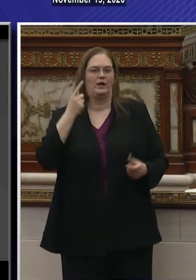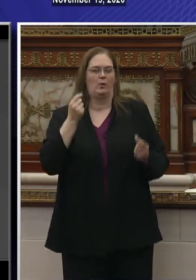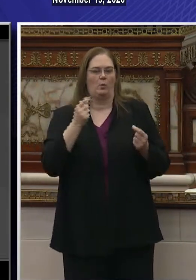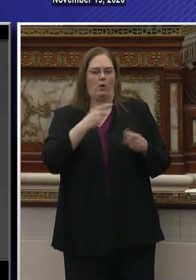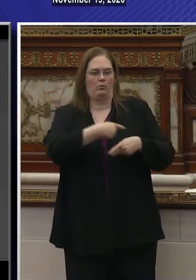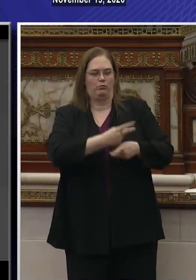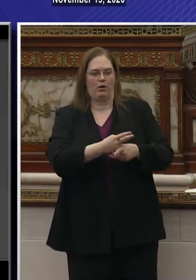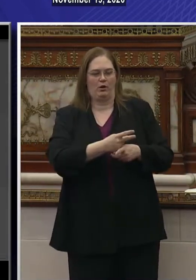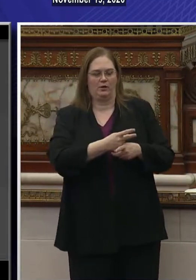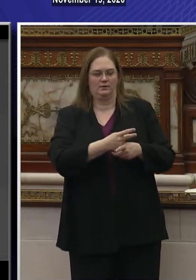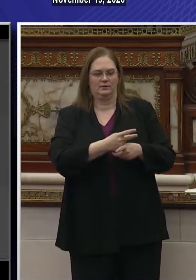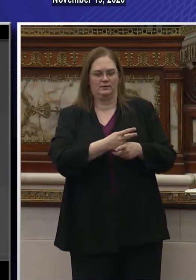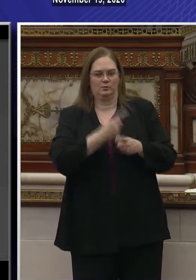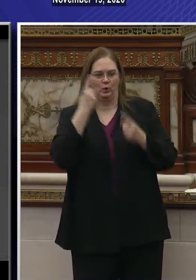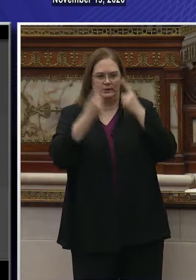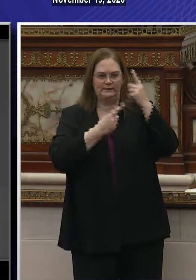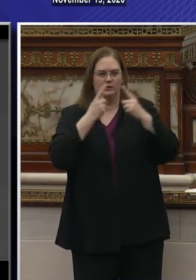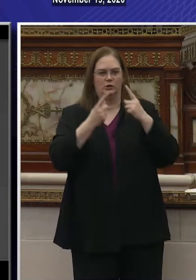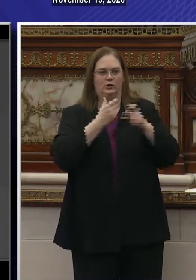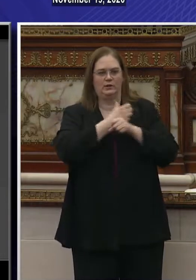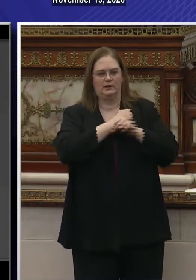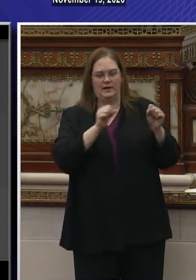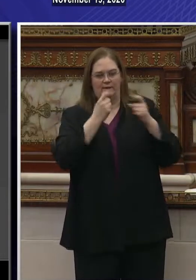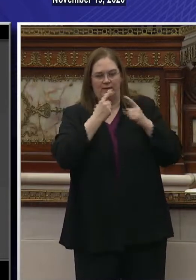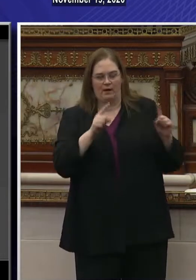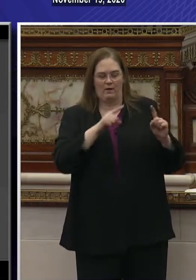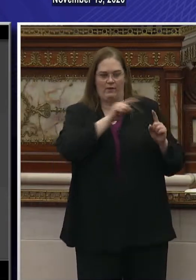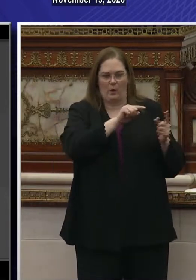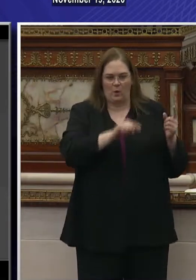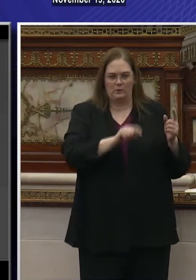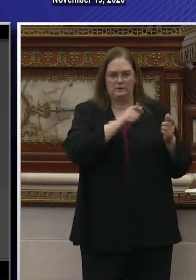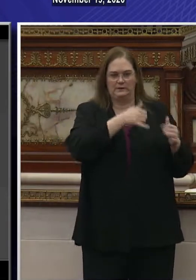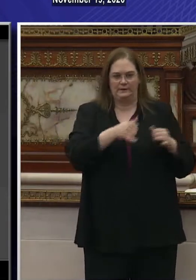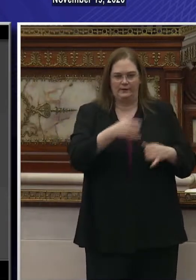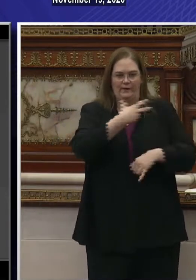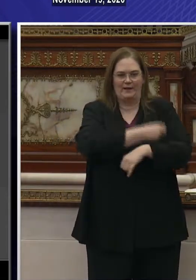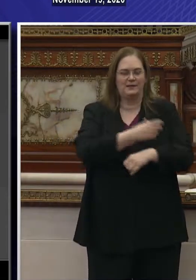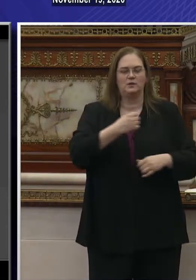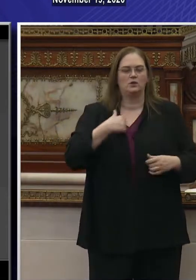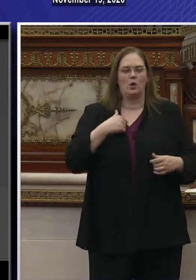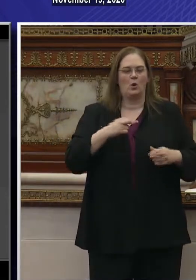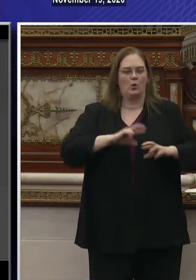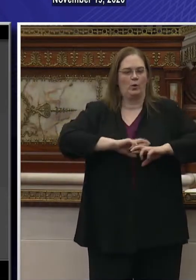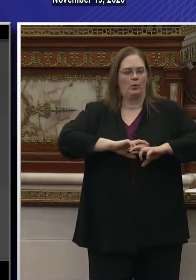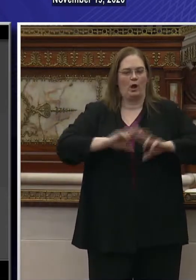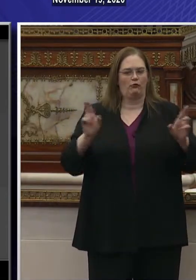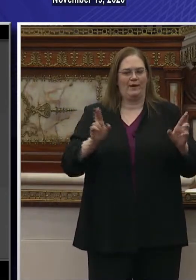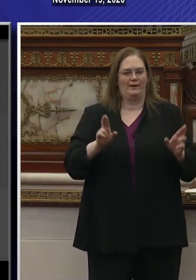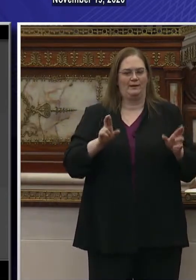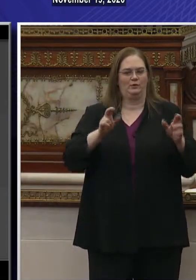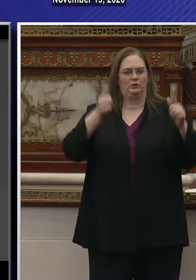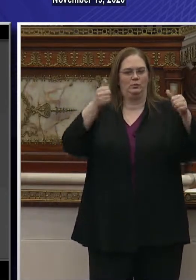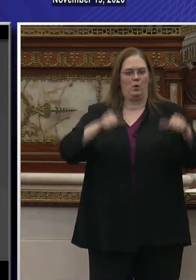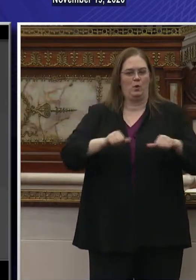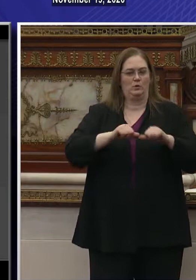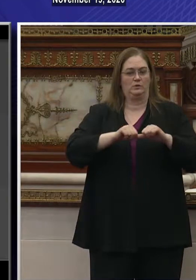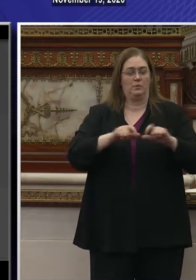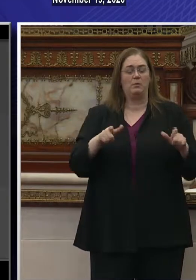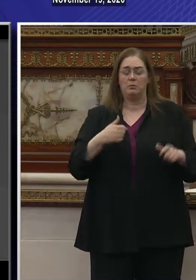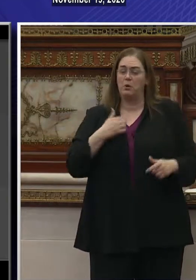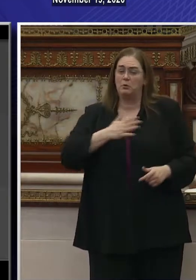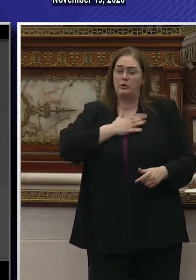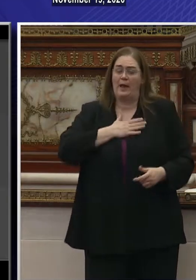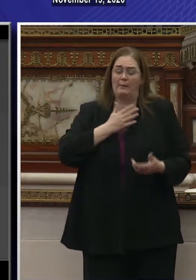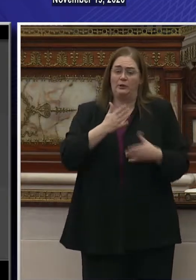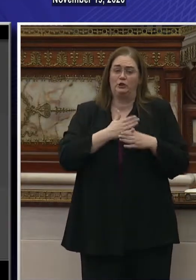what products we're working with and what the safety and efficacy is. So we were not quite ready to put it out publicly, but we're certainly happy